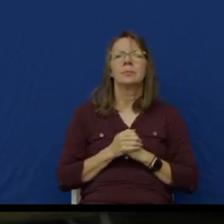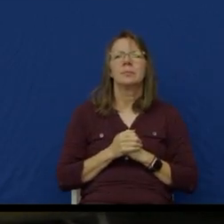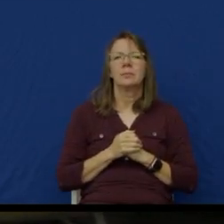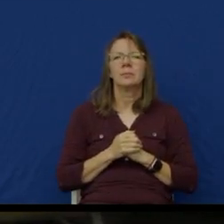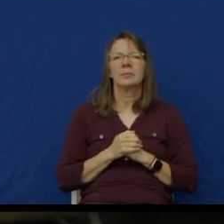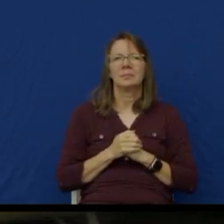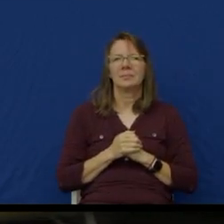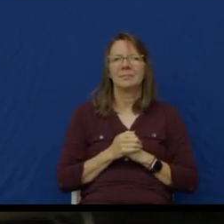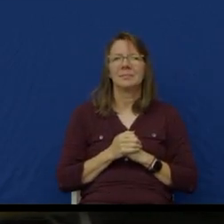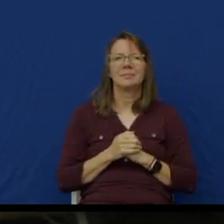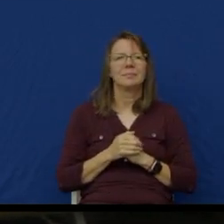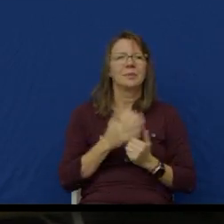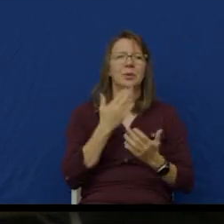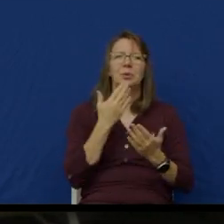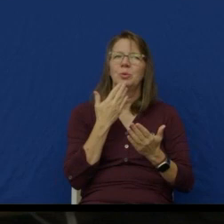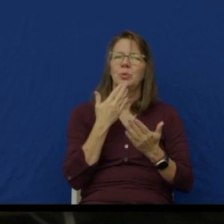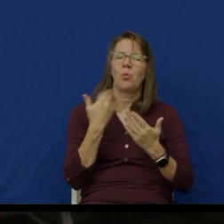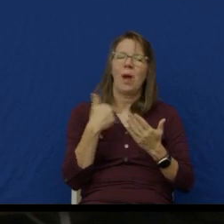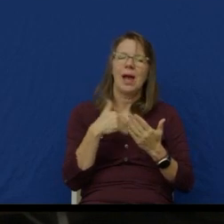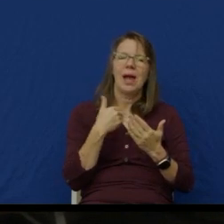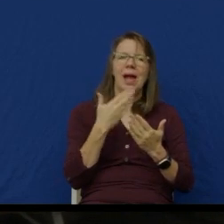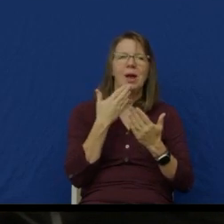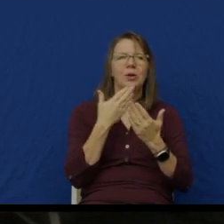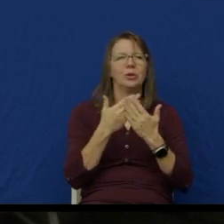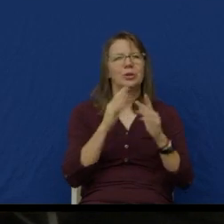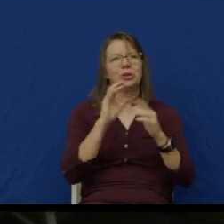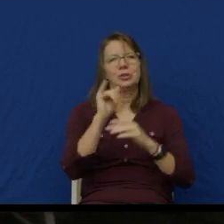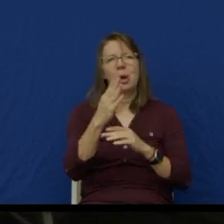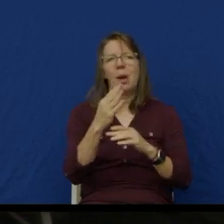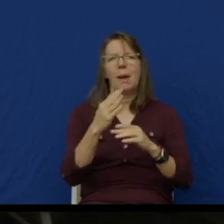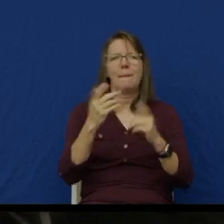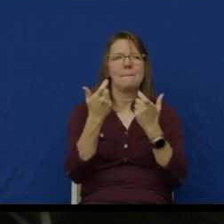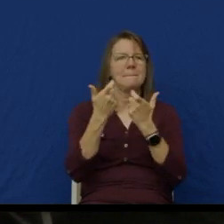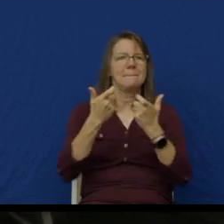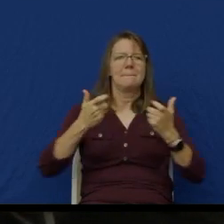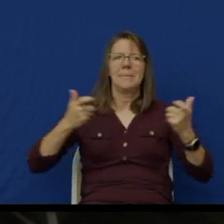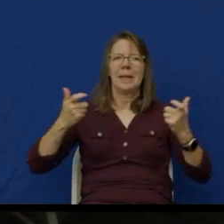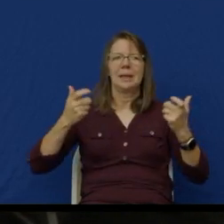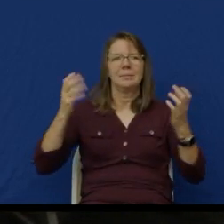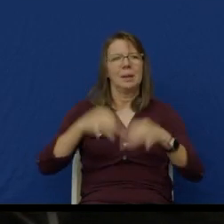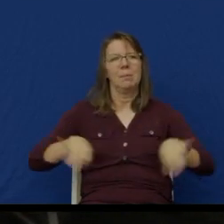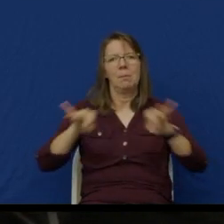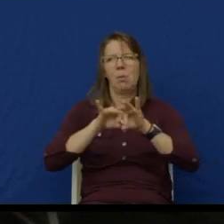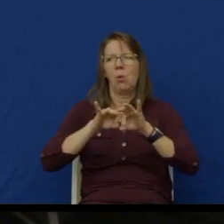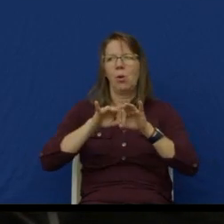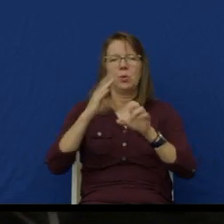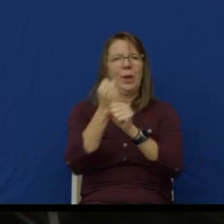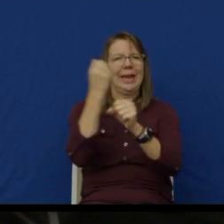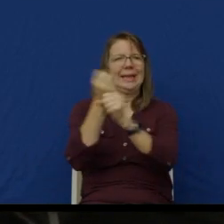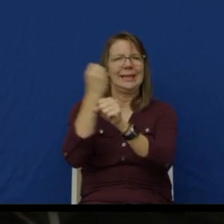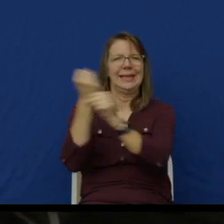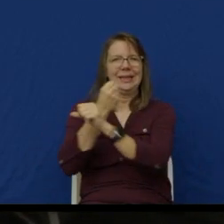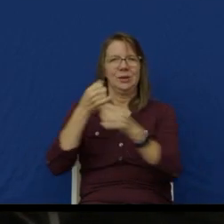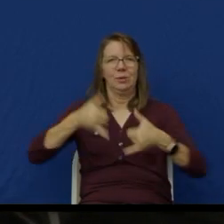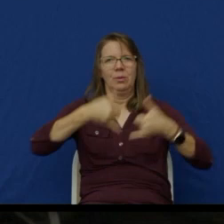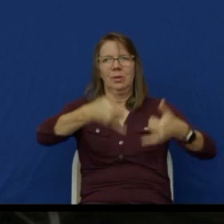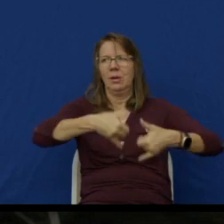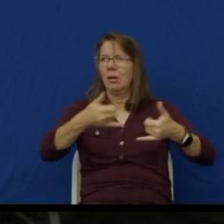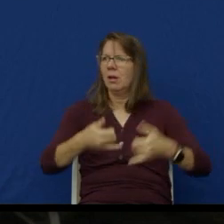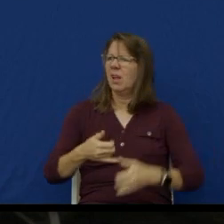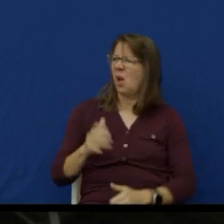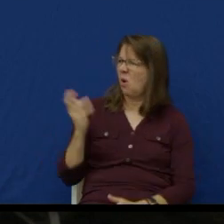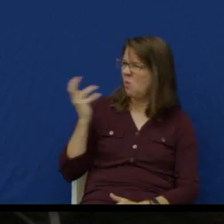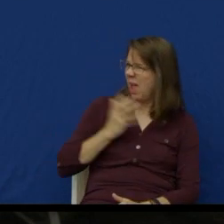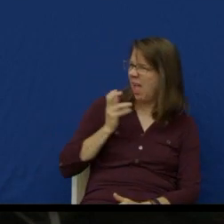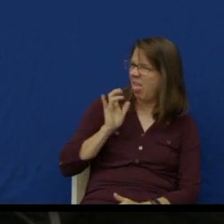Way to go, team. Big wins. Wow, that's pretty awesome. We have lots